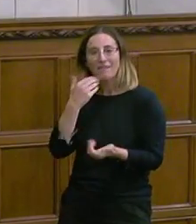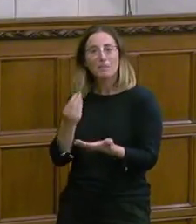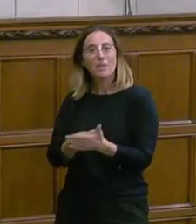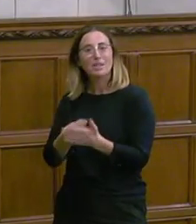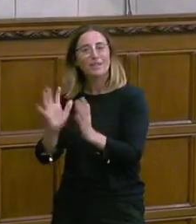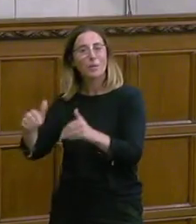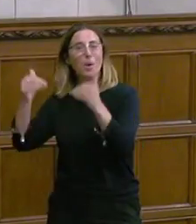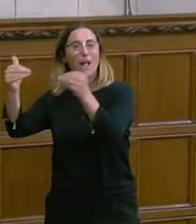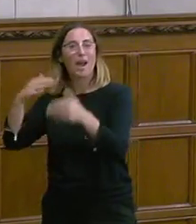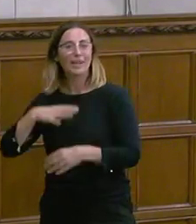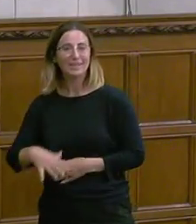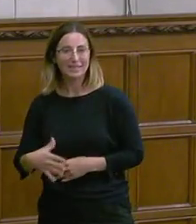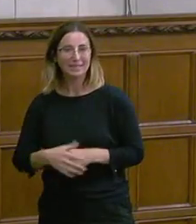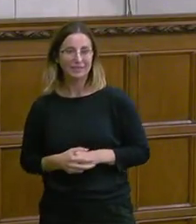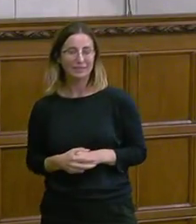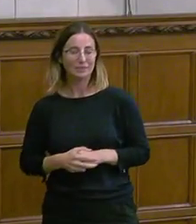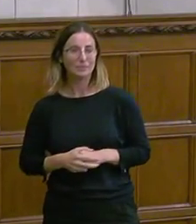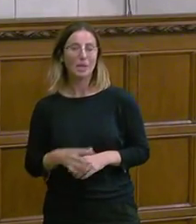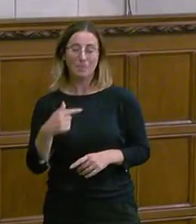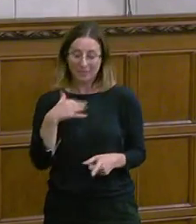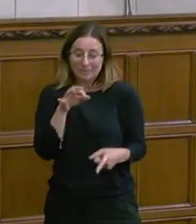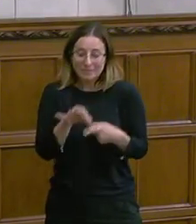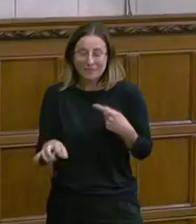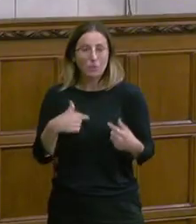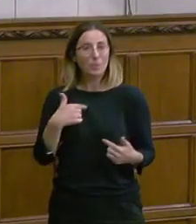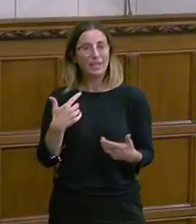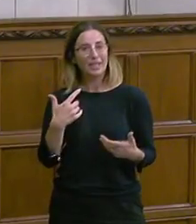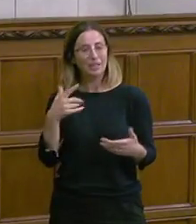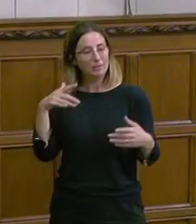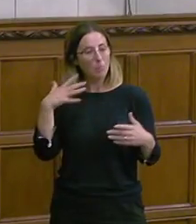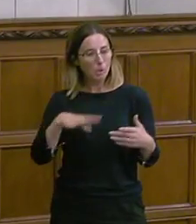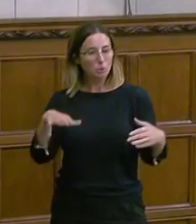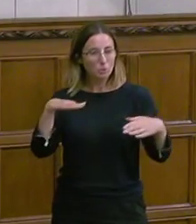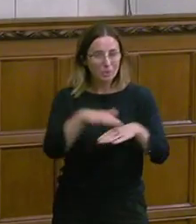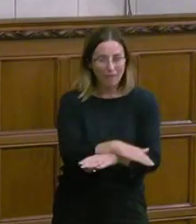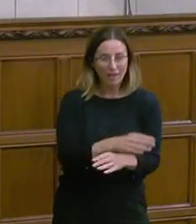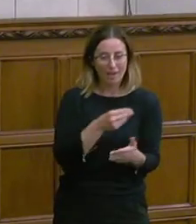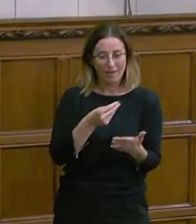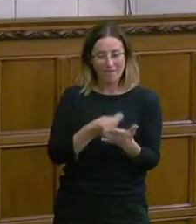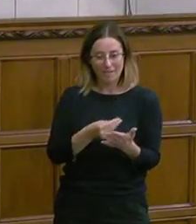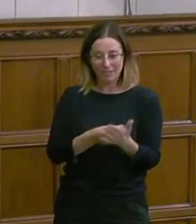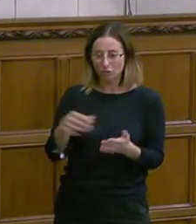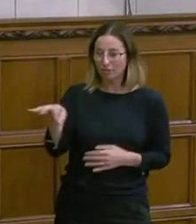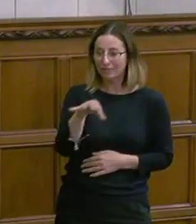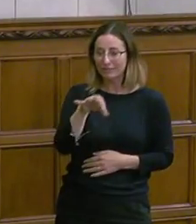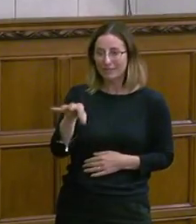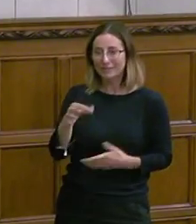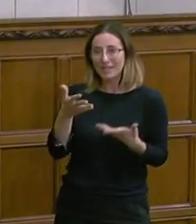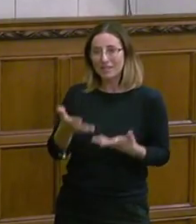earlier. We are particularly interested to ensure that the financial incentives in the current system